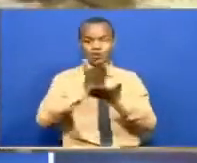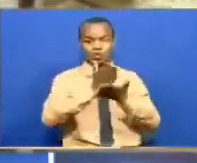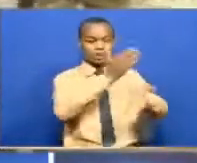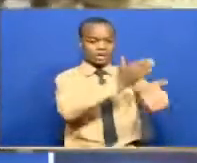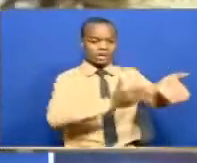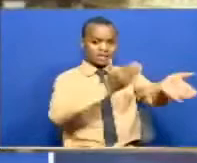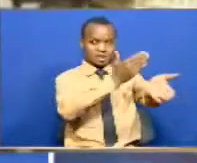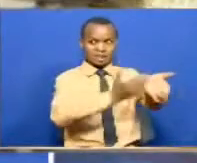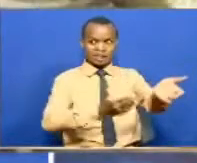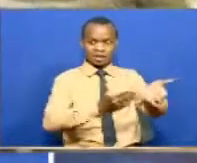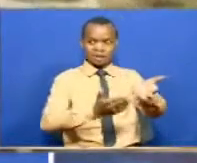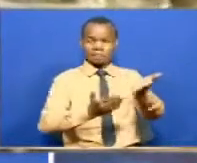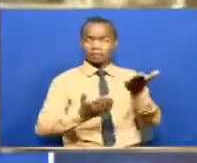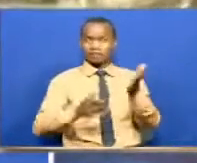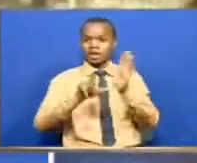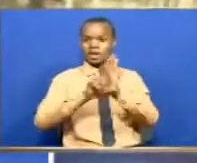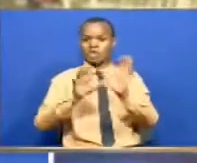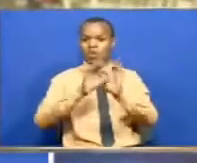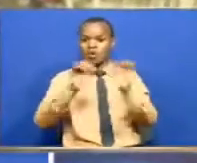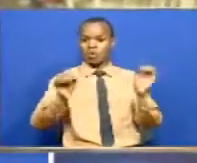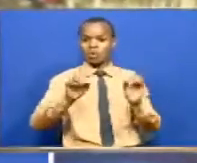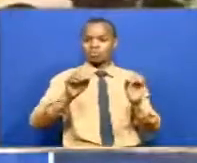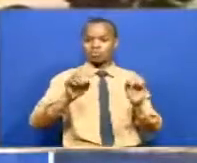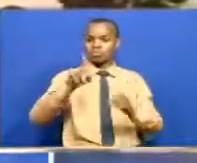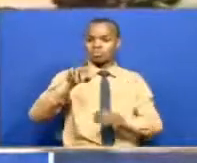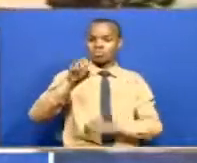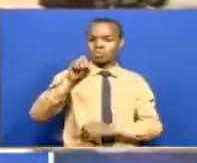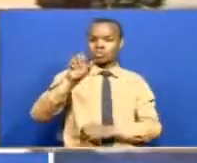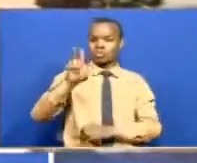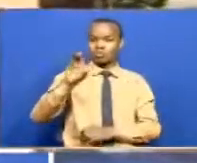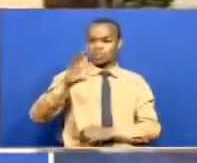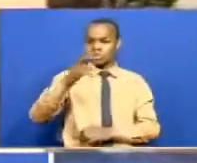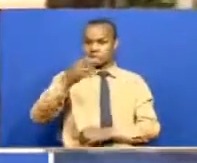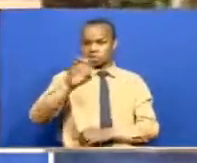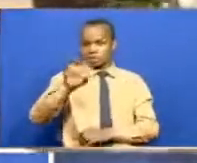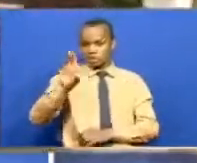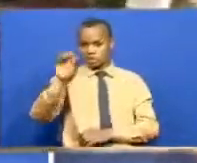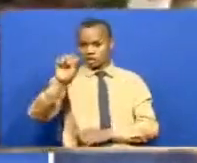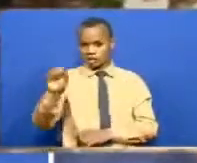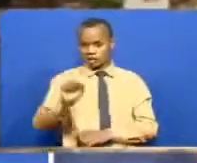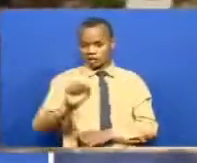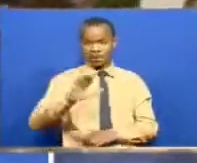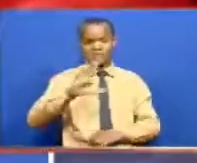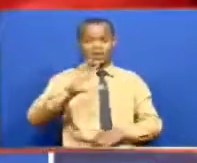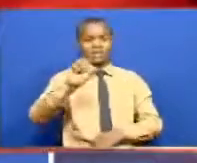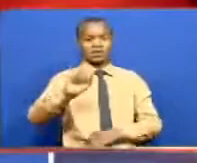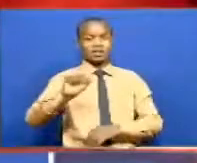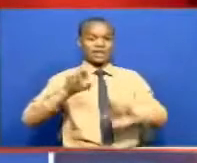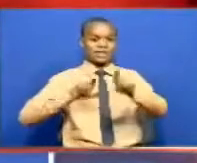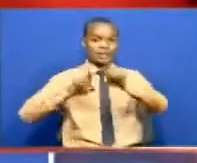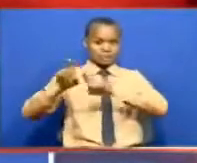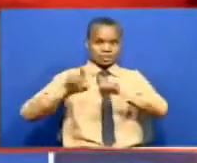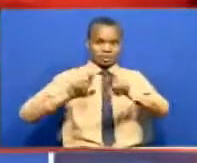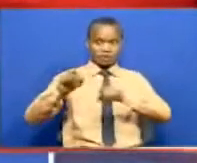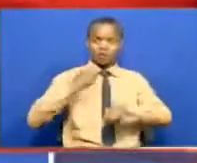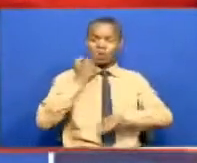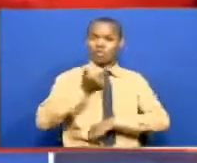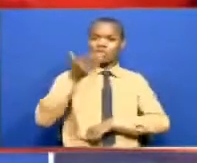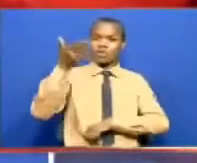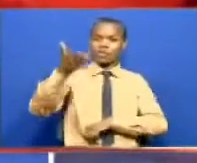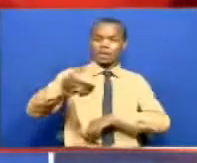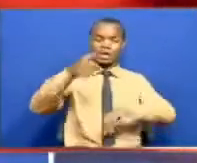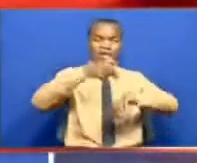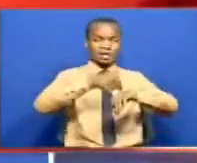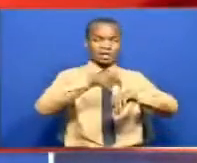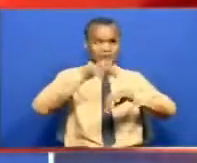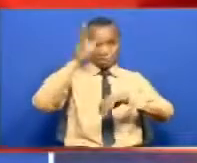attacks by illegal loggers and poachers in the line of duty. Cabinet Secretary for Tourism and Wildlife Najib Balala, who presided over the commemoration